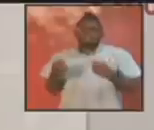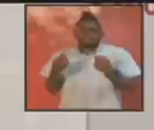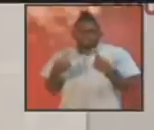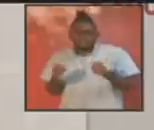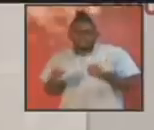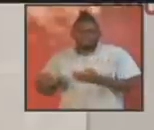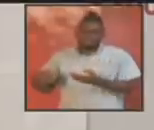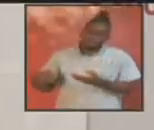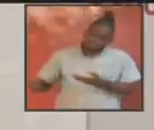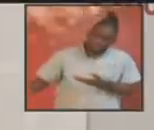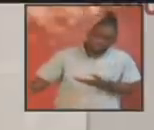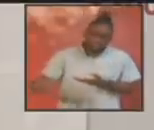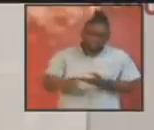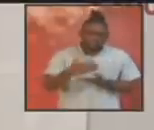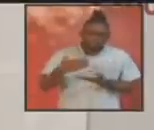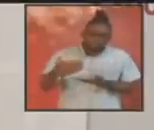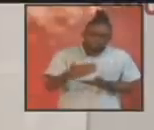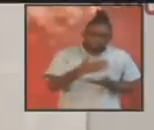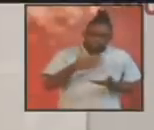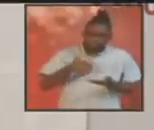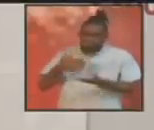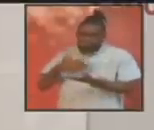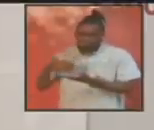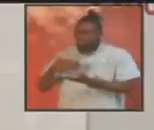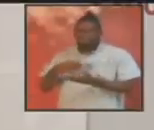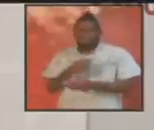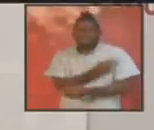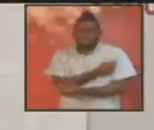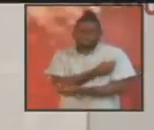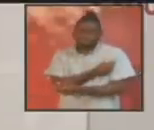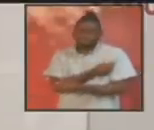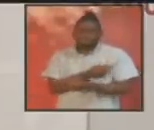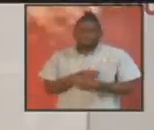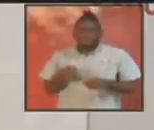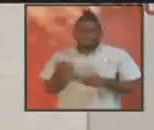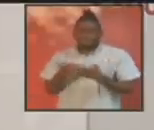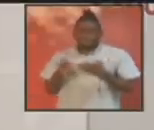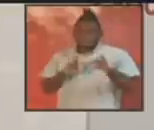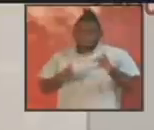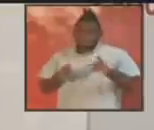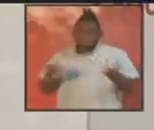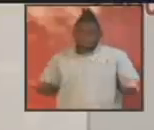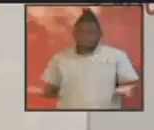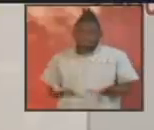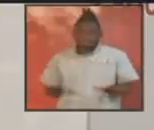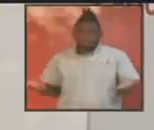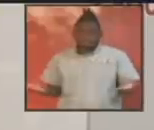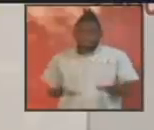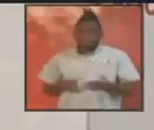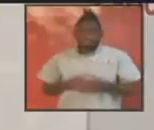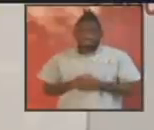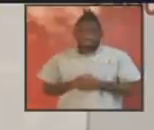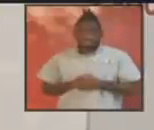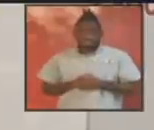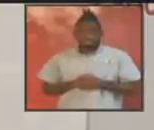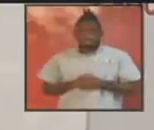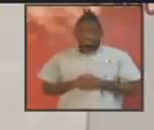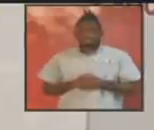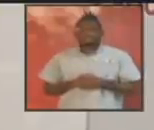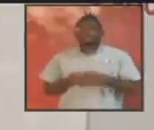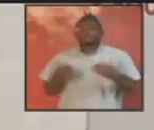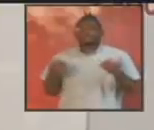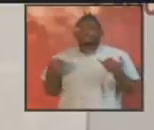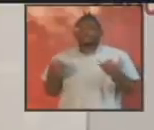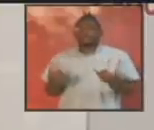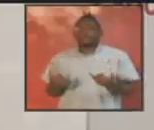vaccine supply, for the people of this country. I want to end by stating that as